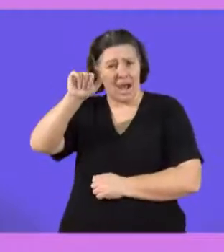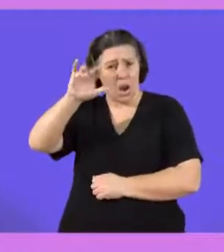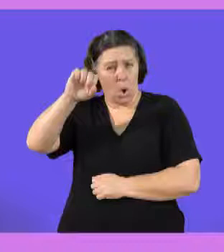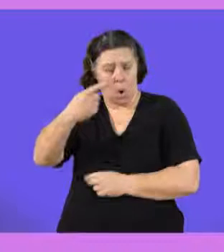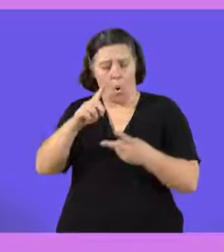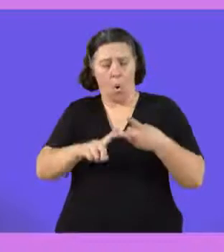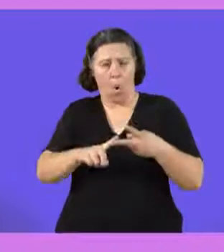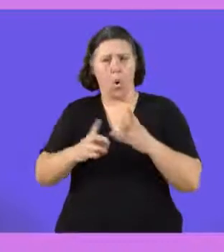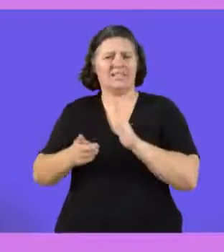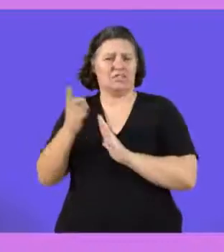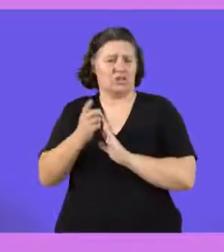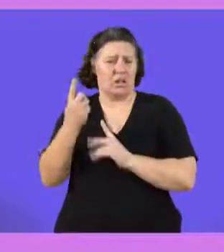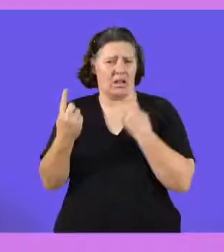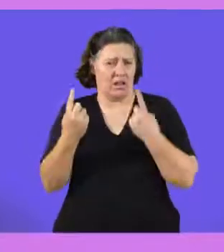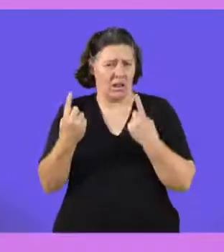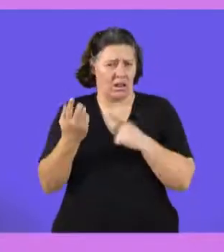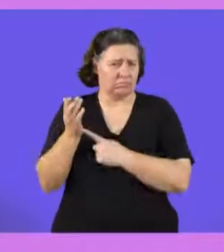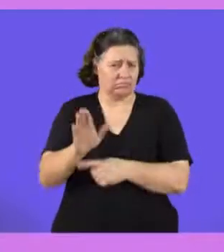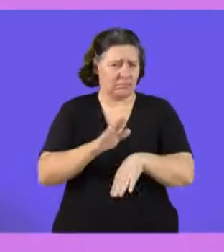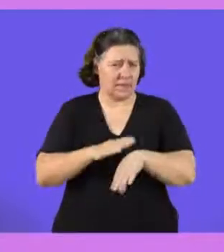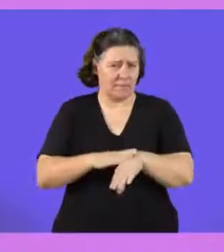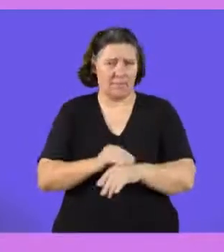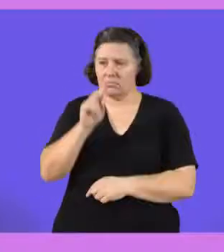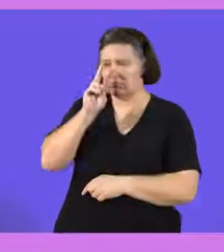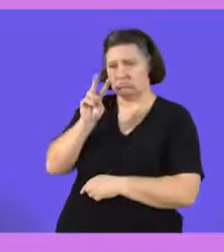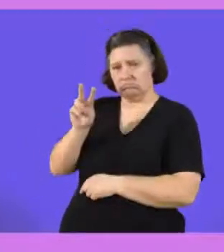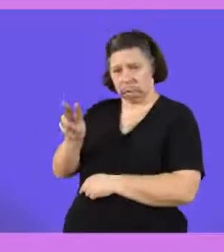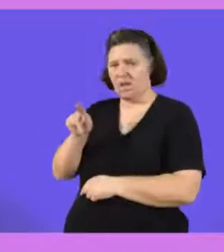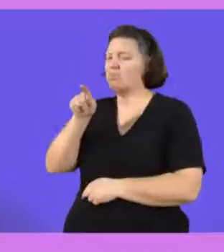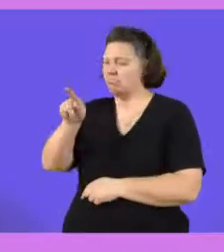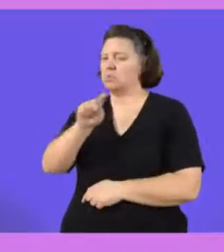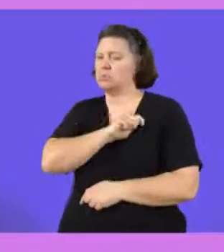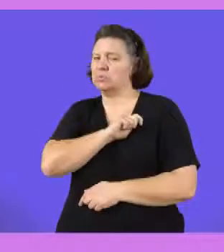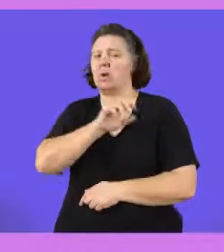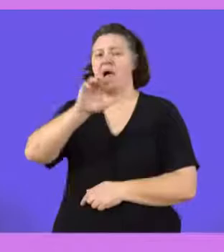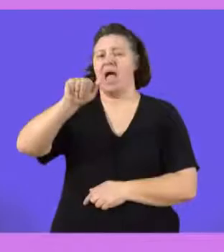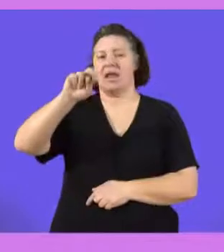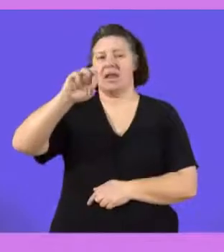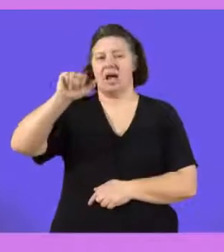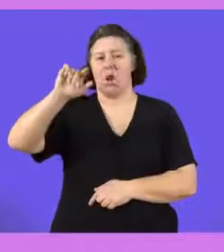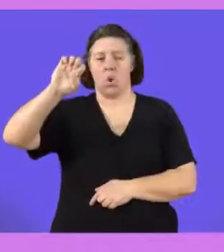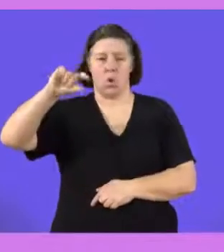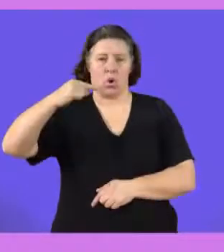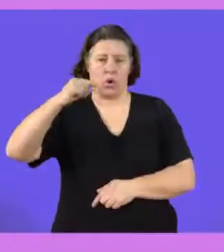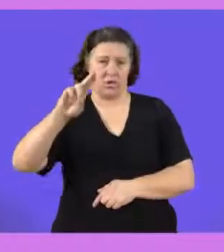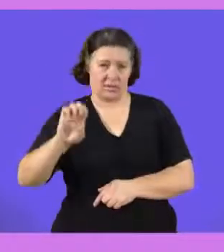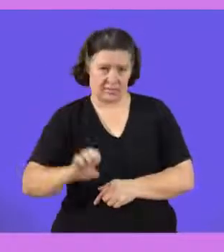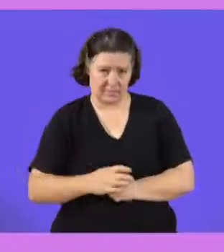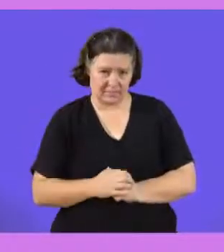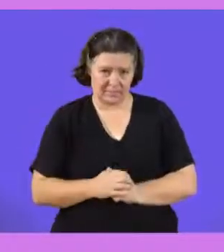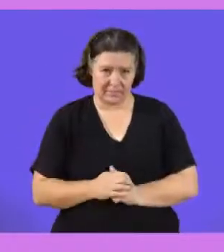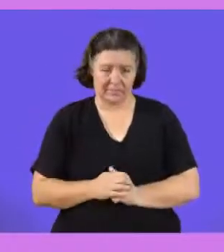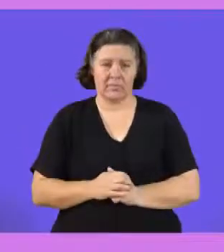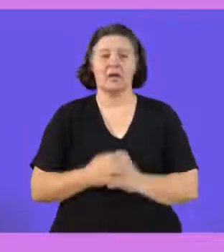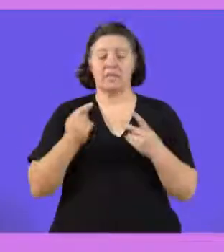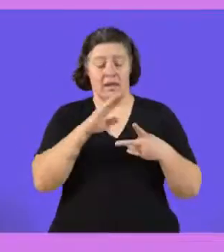this an analog or digital time display? Now, when I look at that, that will definitely be an analog time